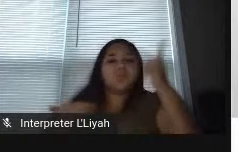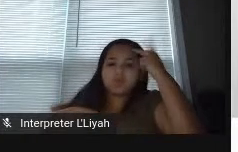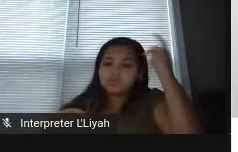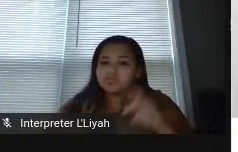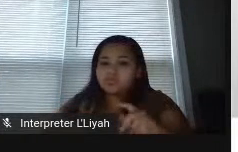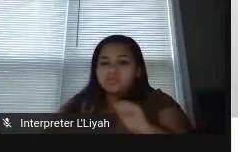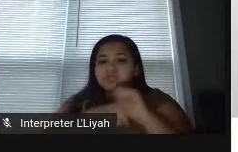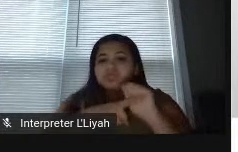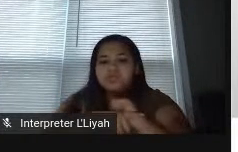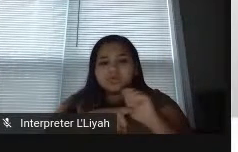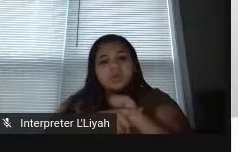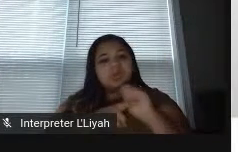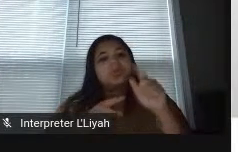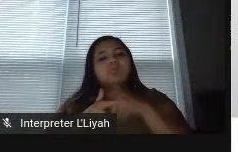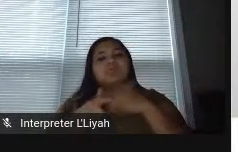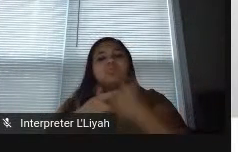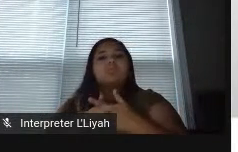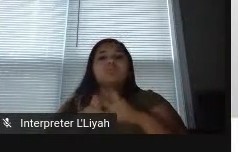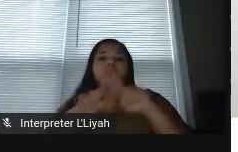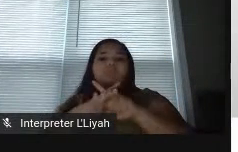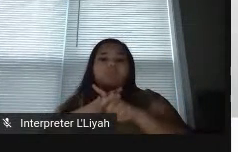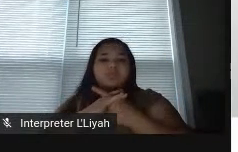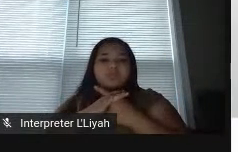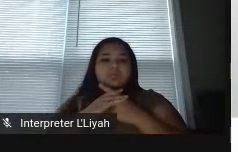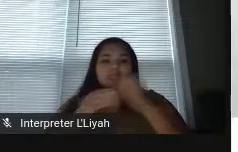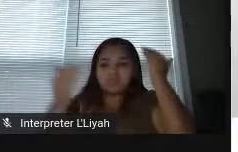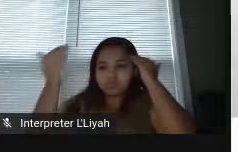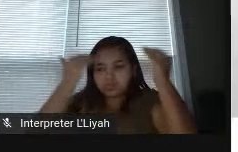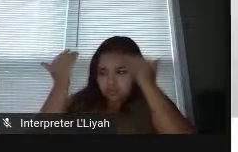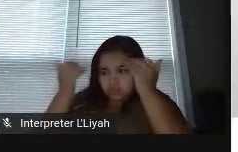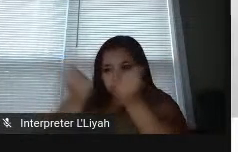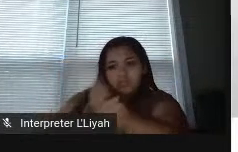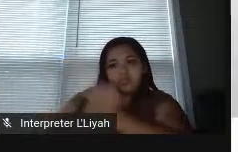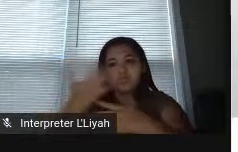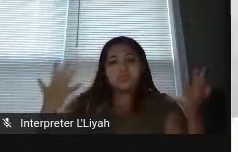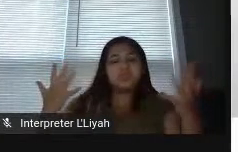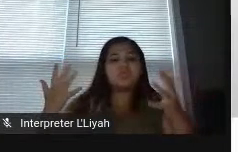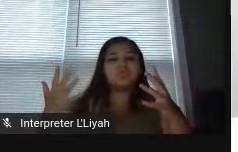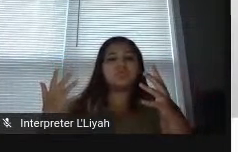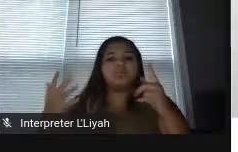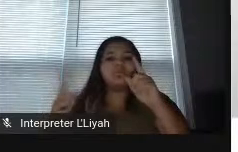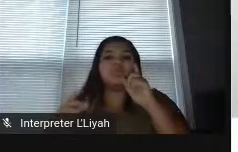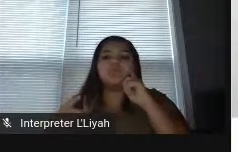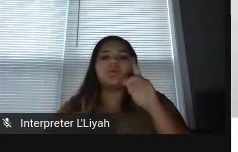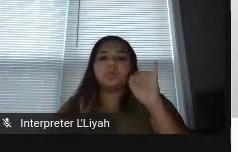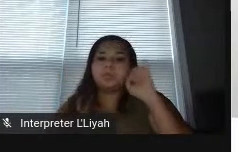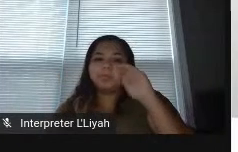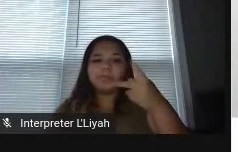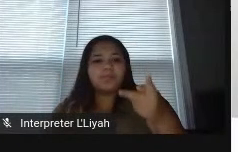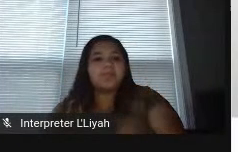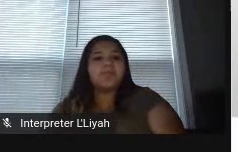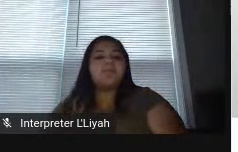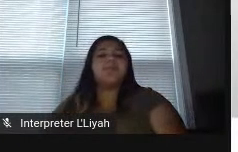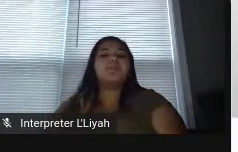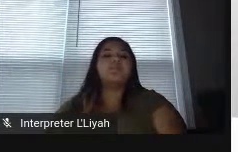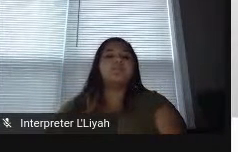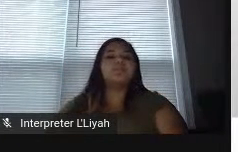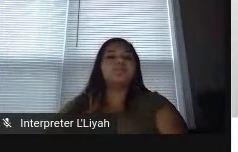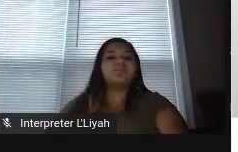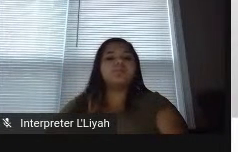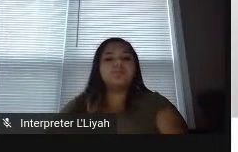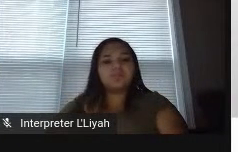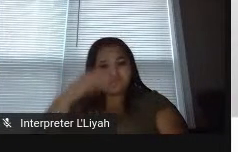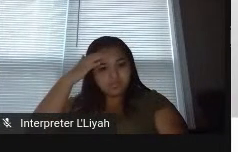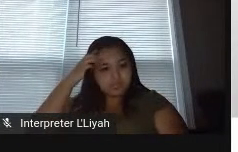and centers, and then start getting to know important IEP terms you're likely to